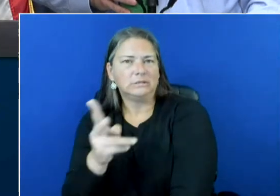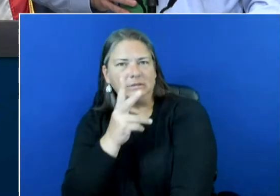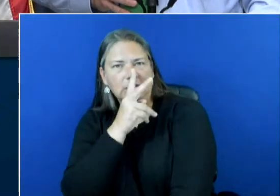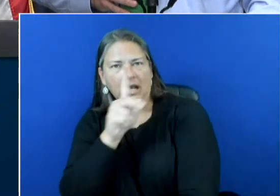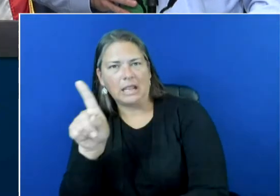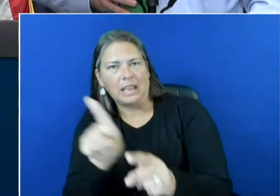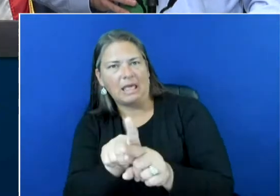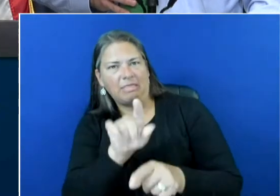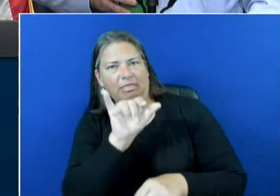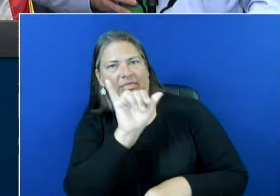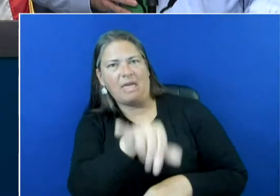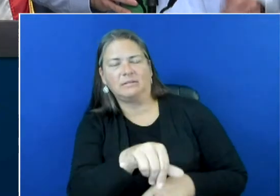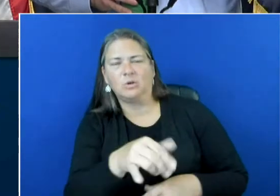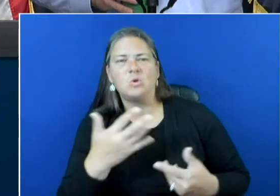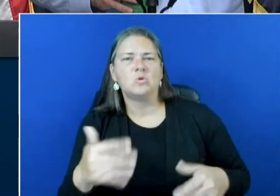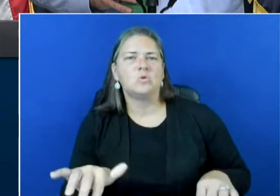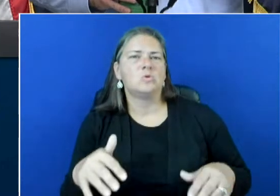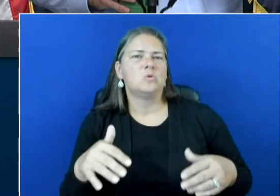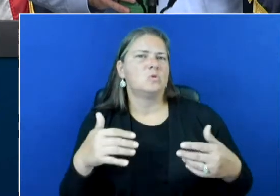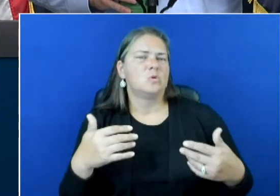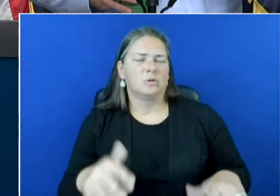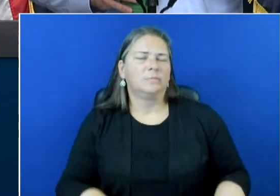that. So,